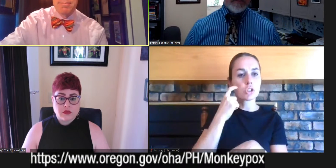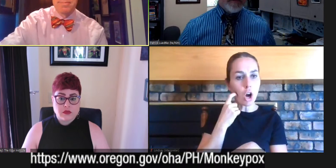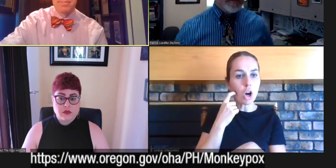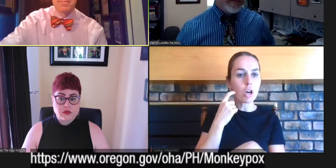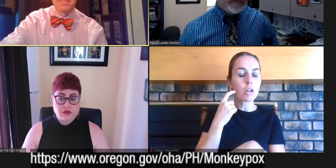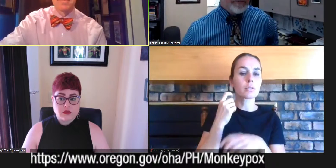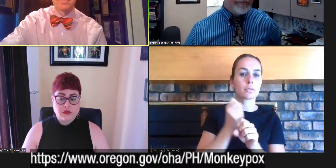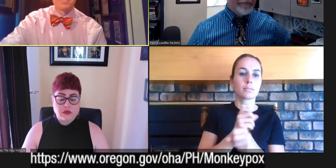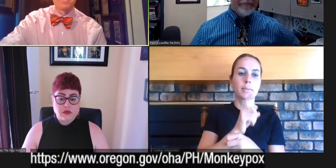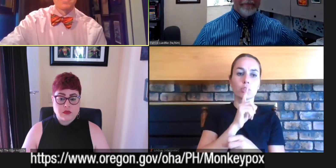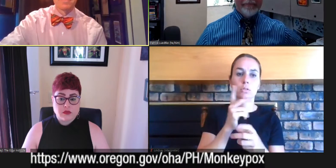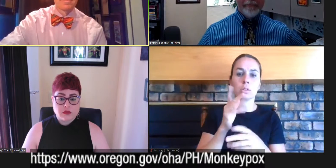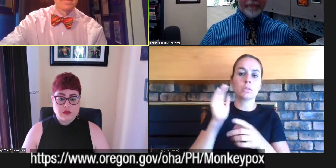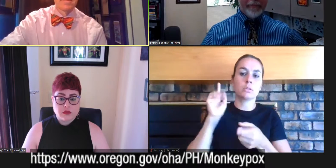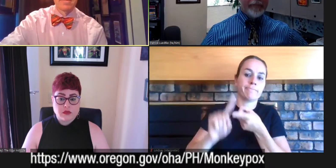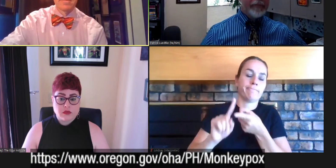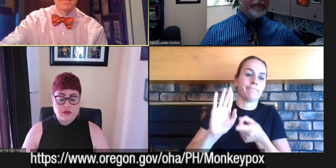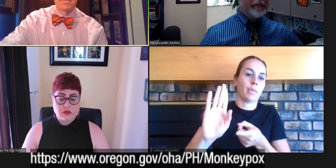eyes.